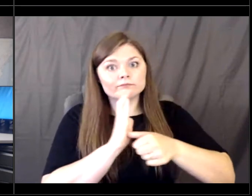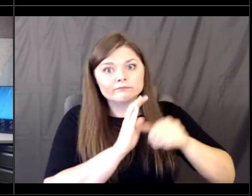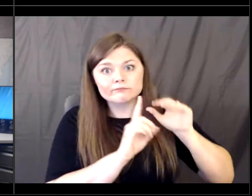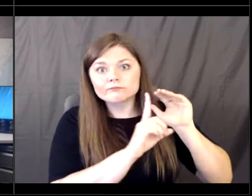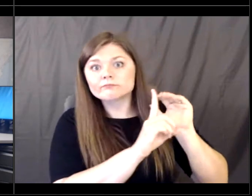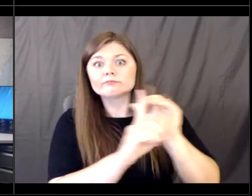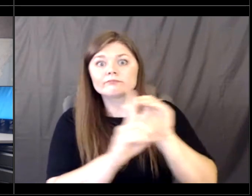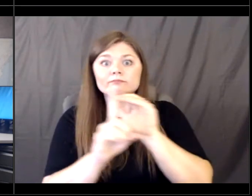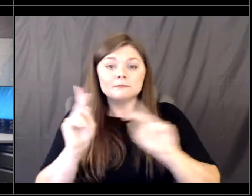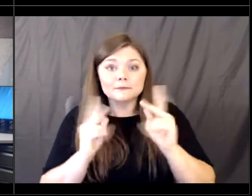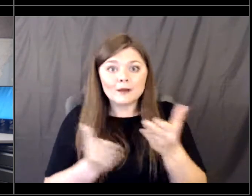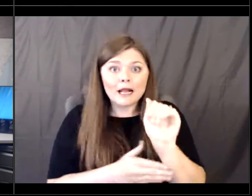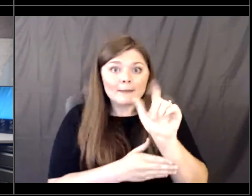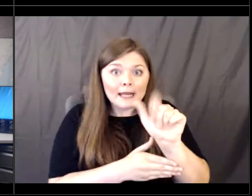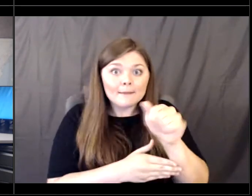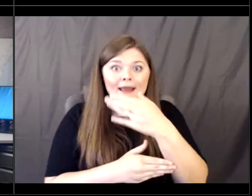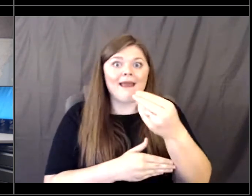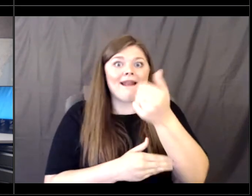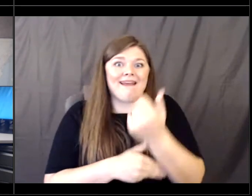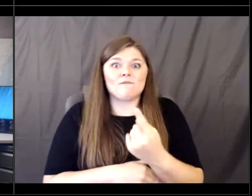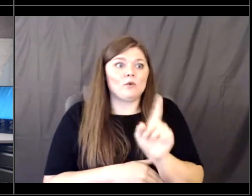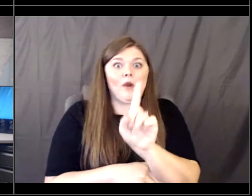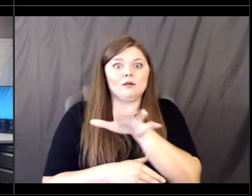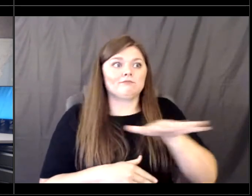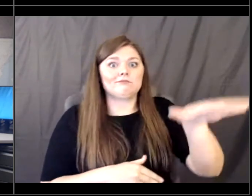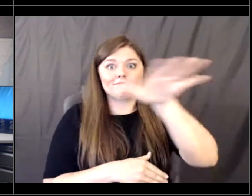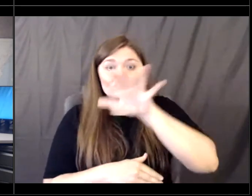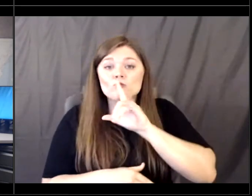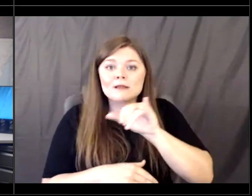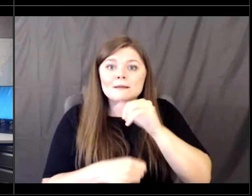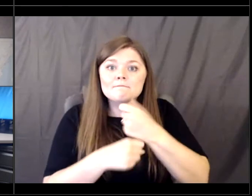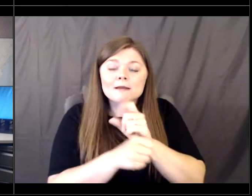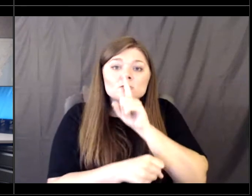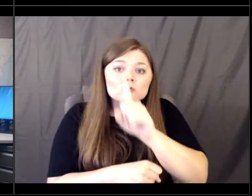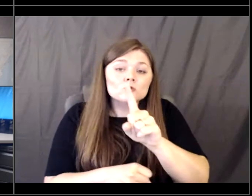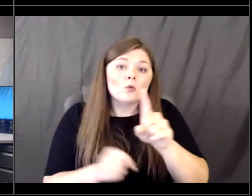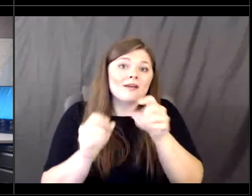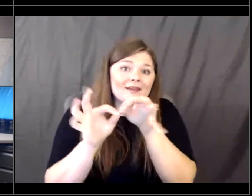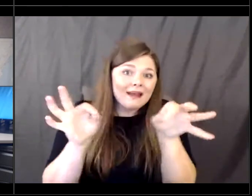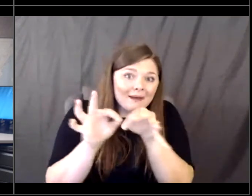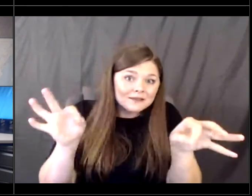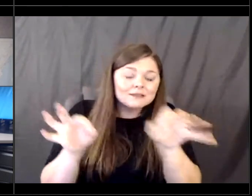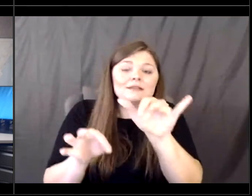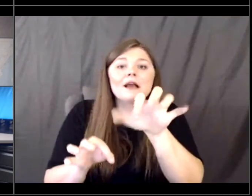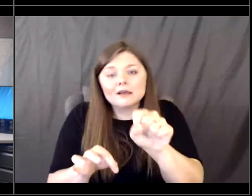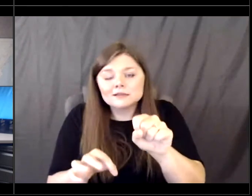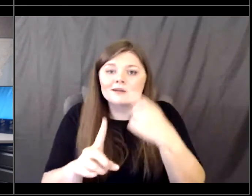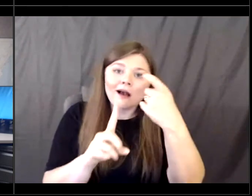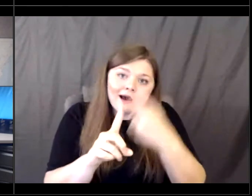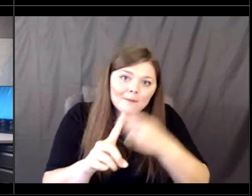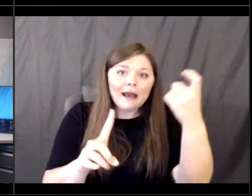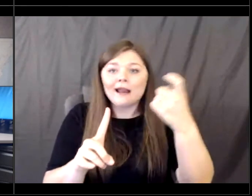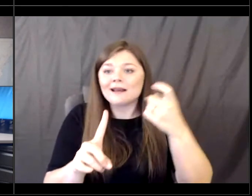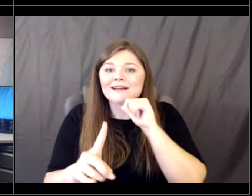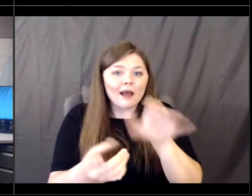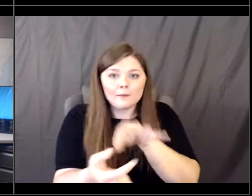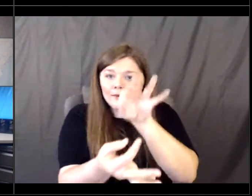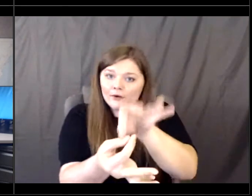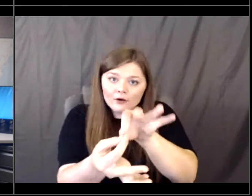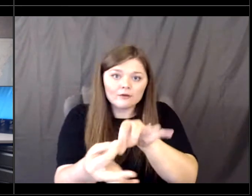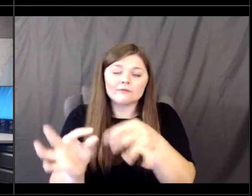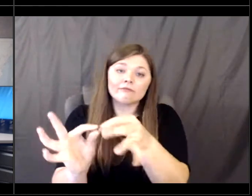people in Alabama and, everywhere of making sure that the captions, yes, they're auto-generated and not perfect,